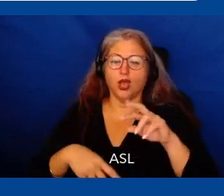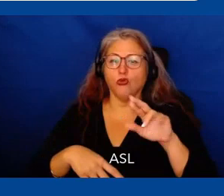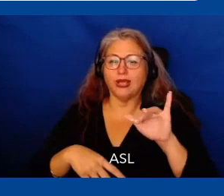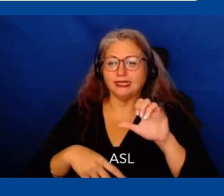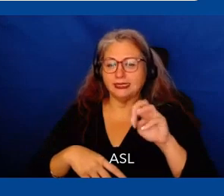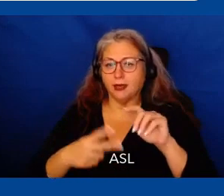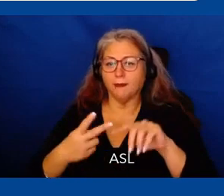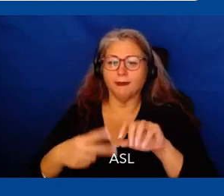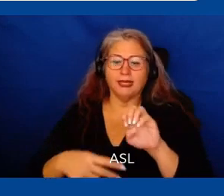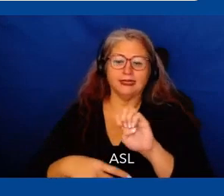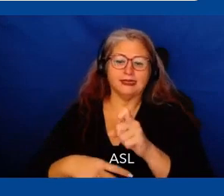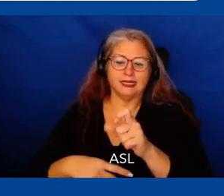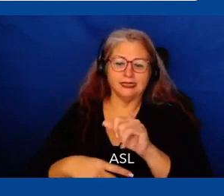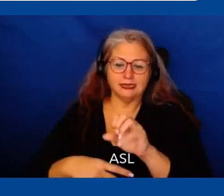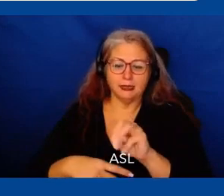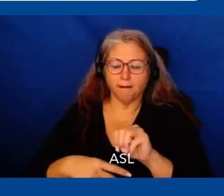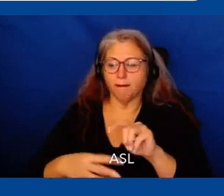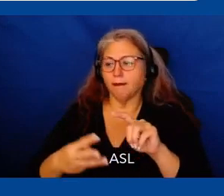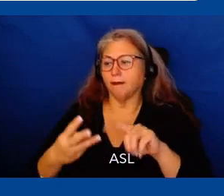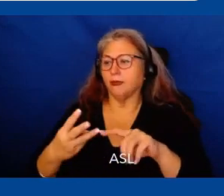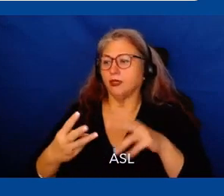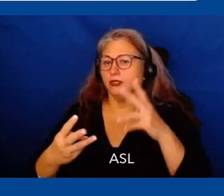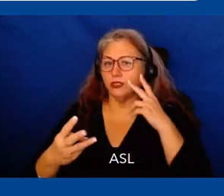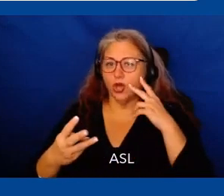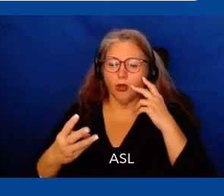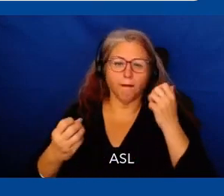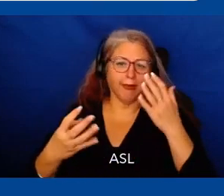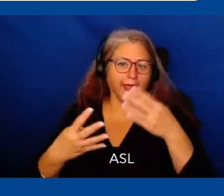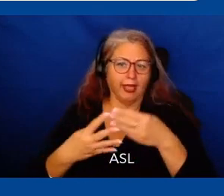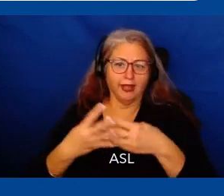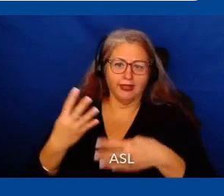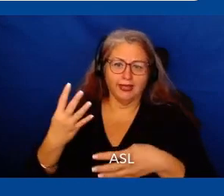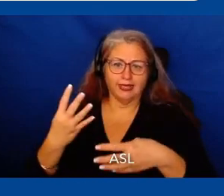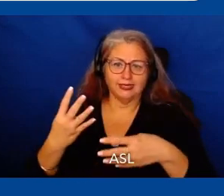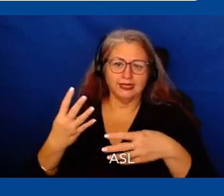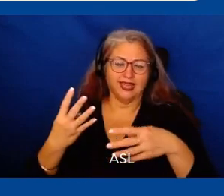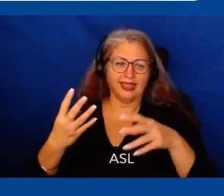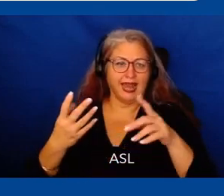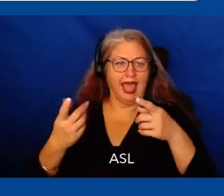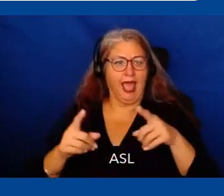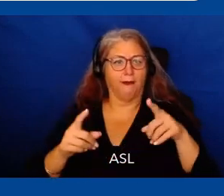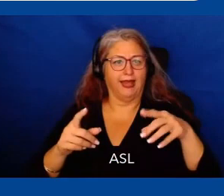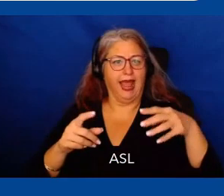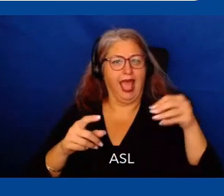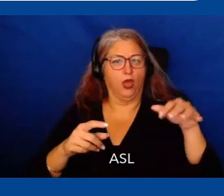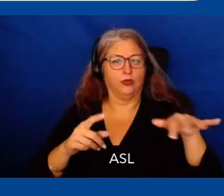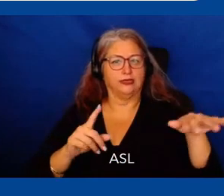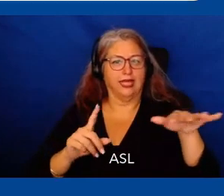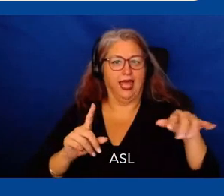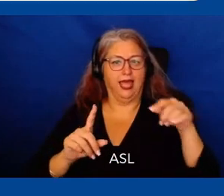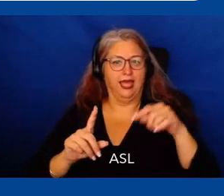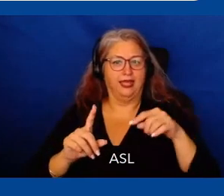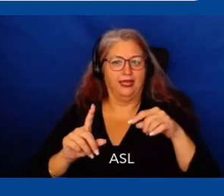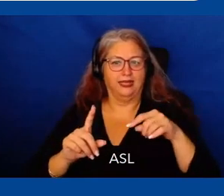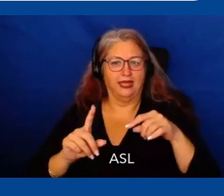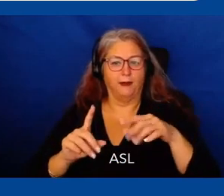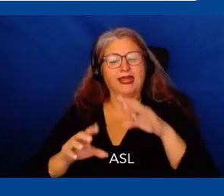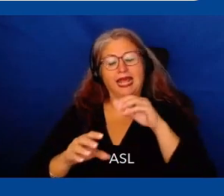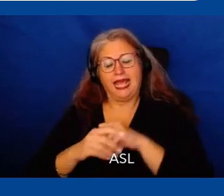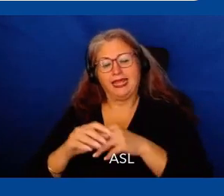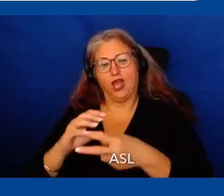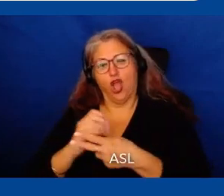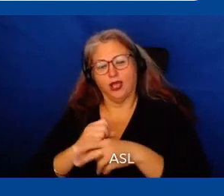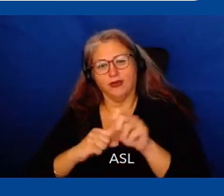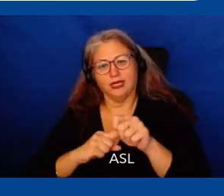saw sexism, we saw so many things that outside or inside the archive itself,